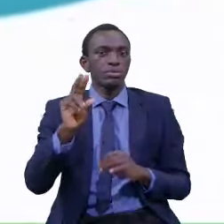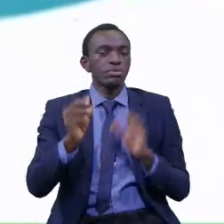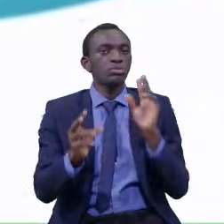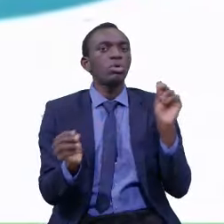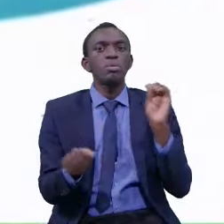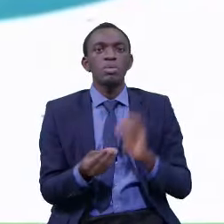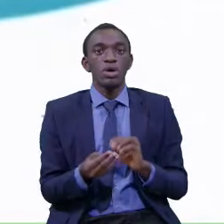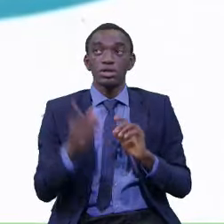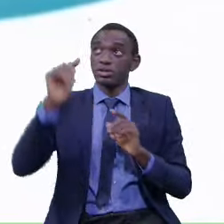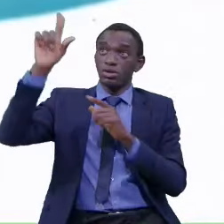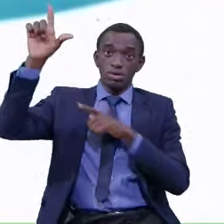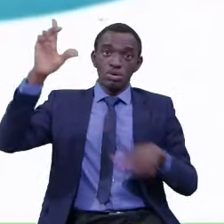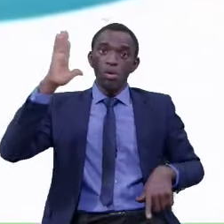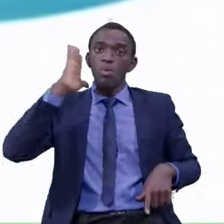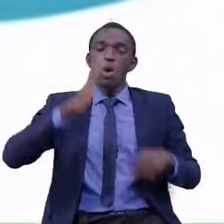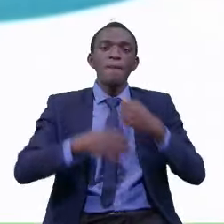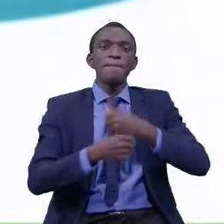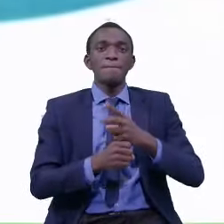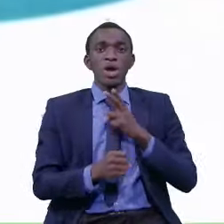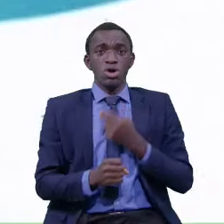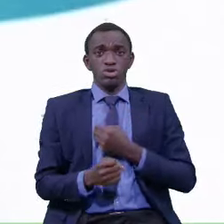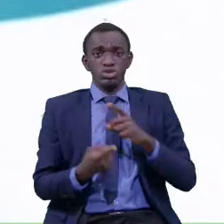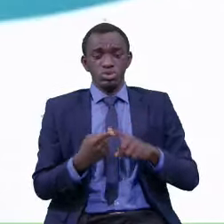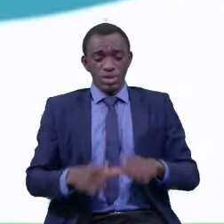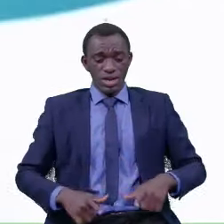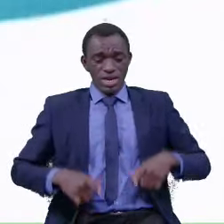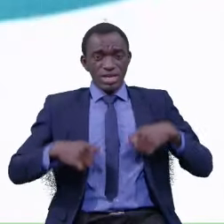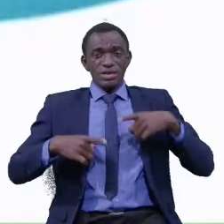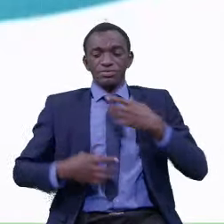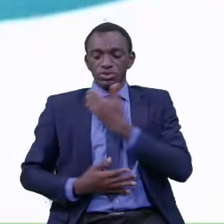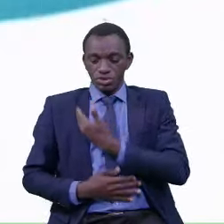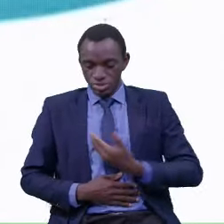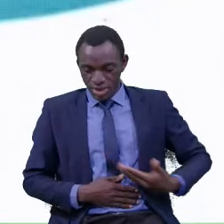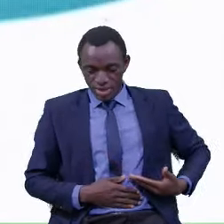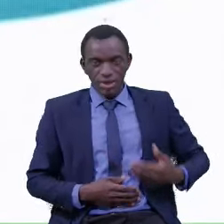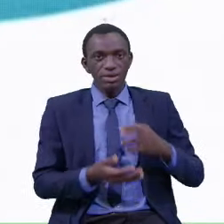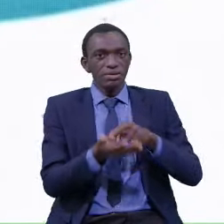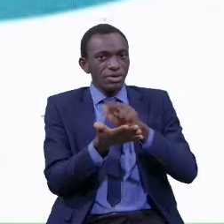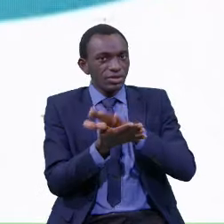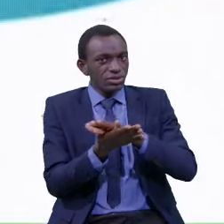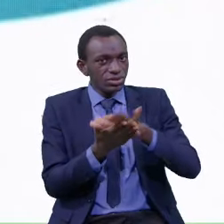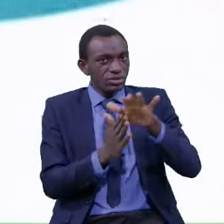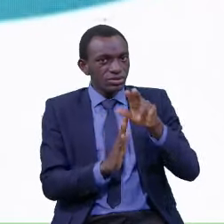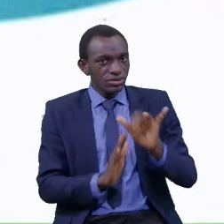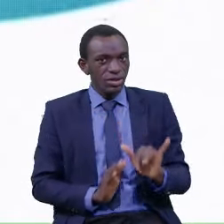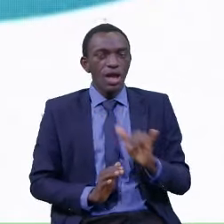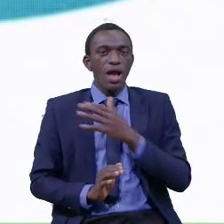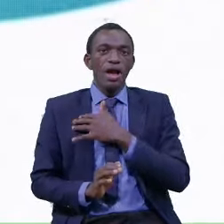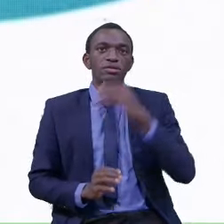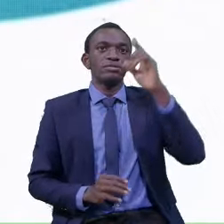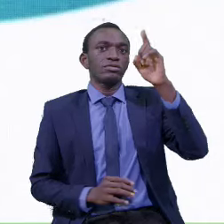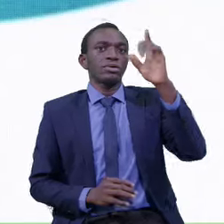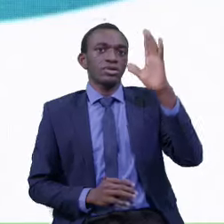makes us to live soberly and righteously and godly in this